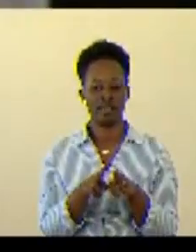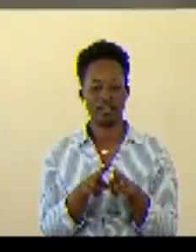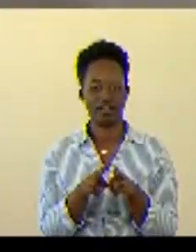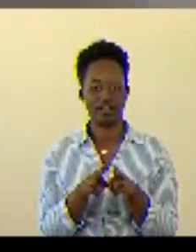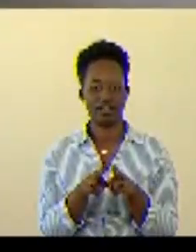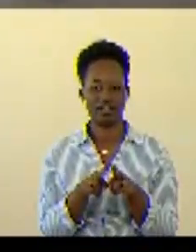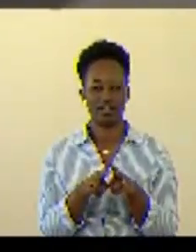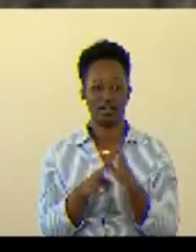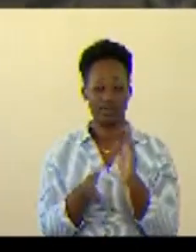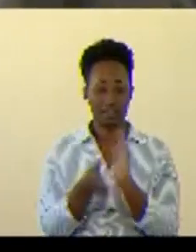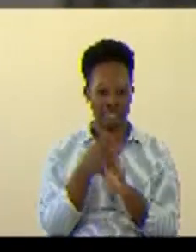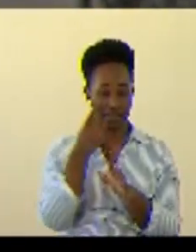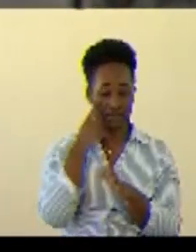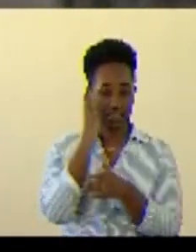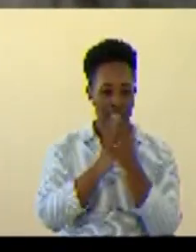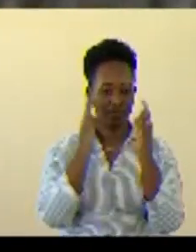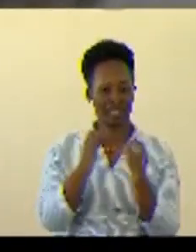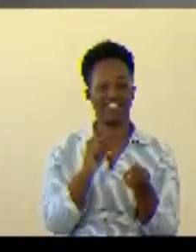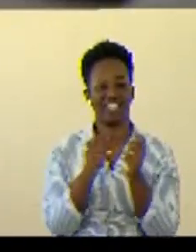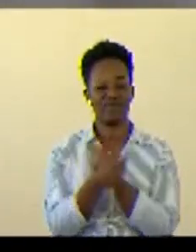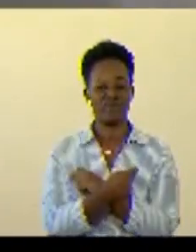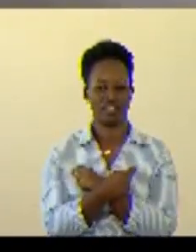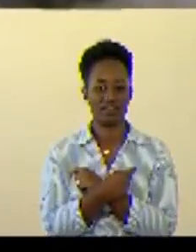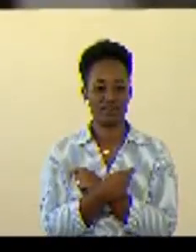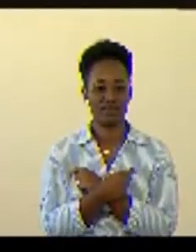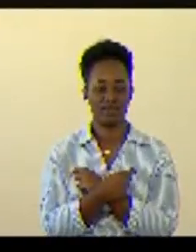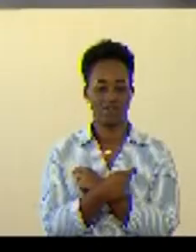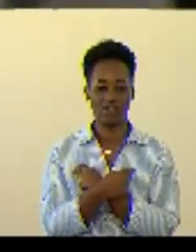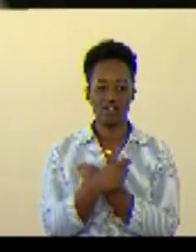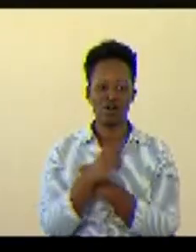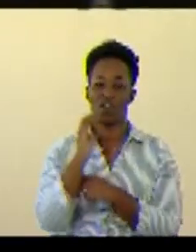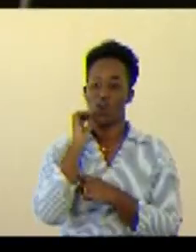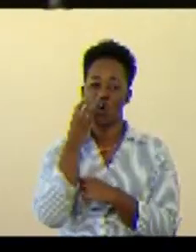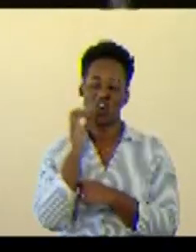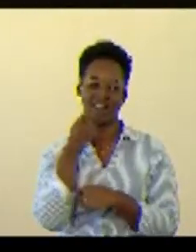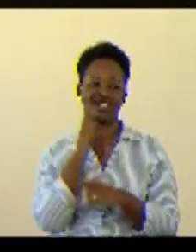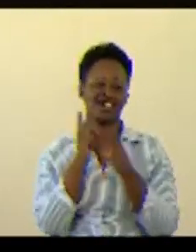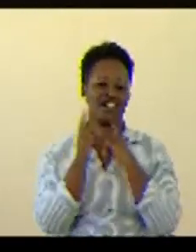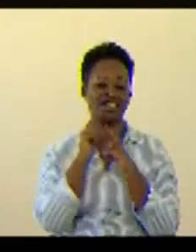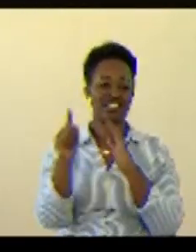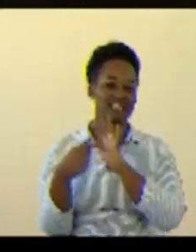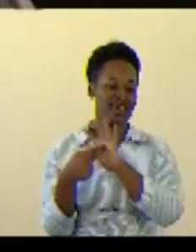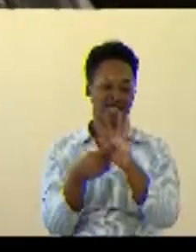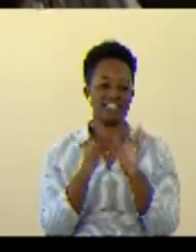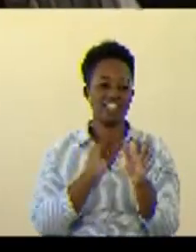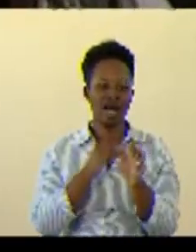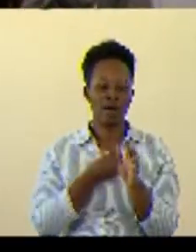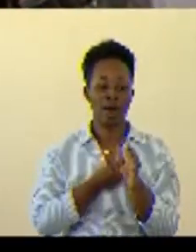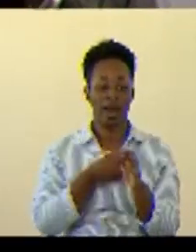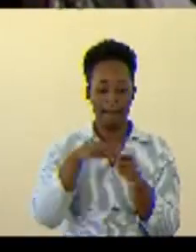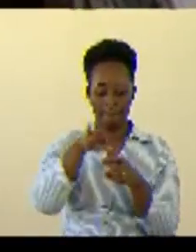Automatically, you can see there is something which is changing automatically. The orange color, which is orange, that one indicates our biscuit